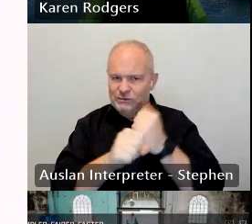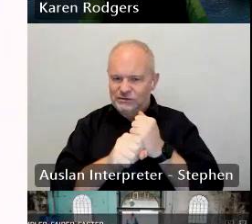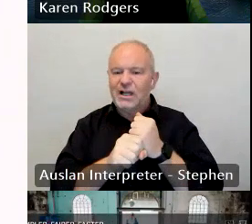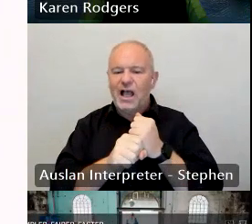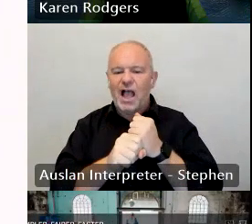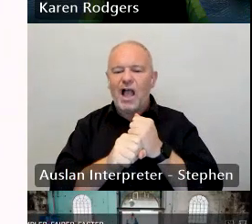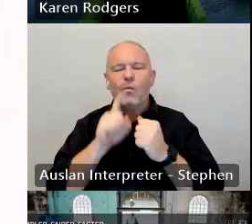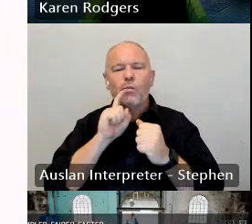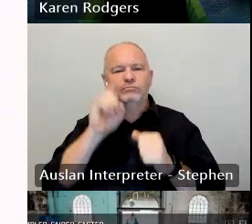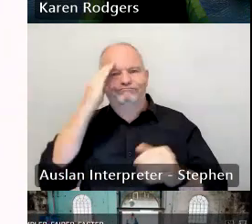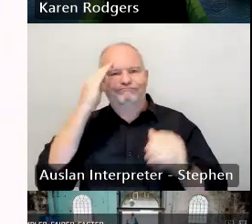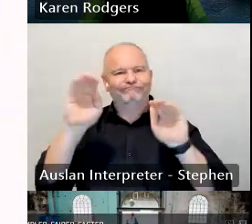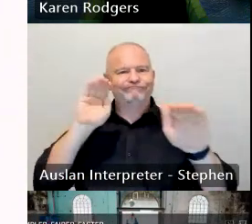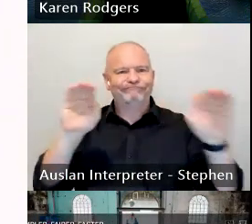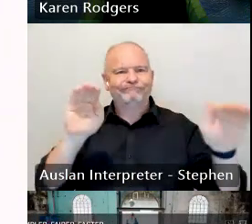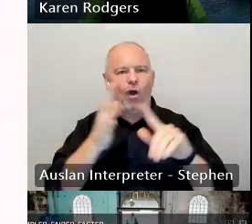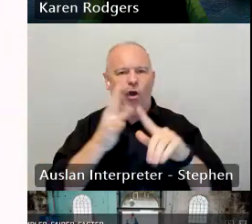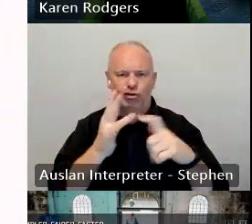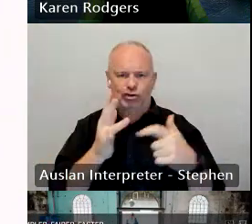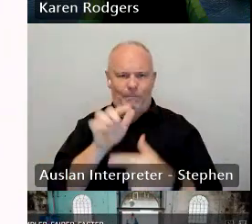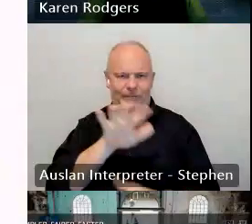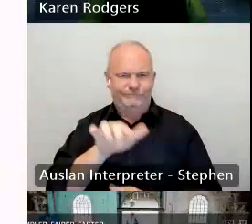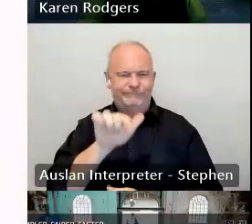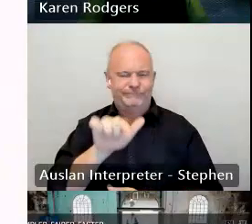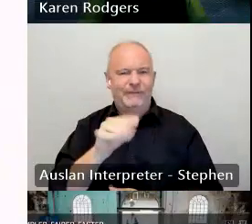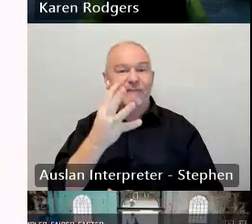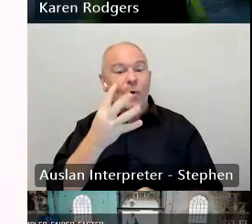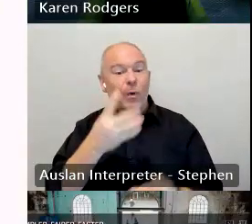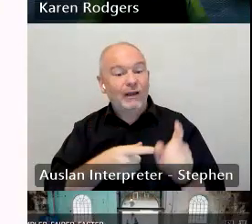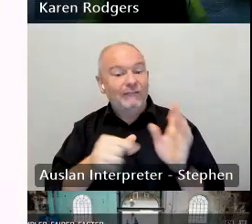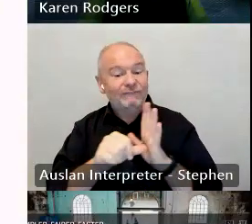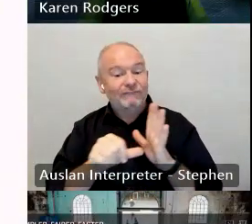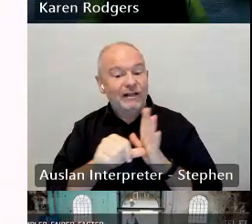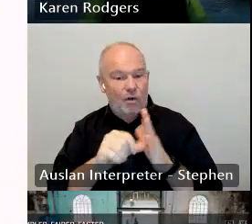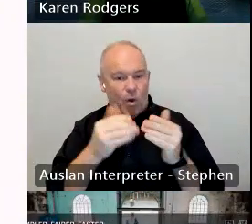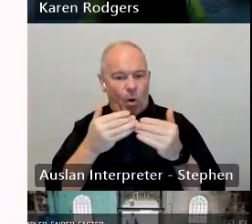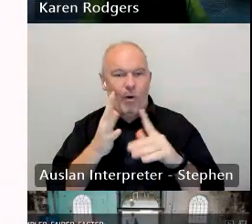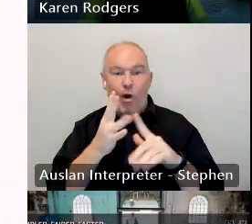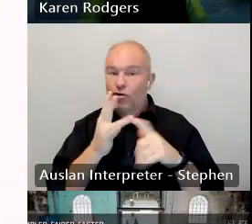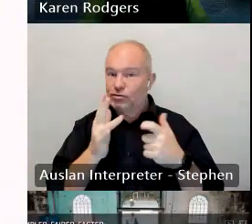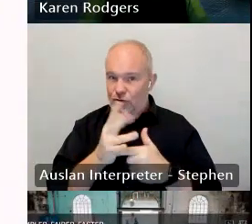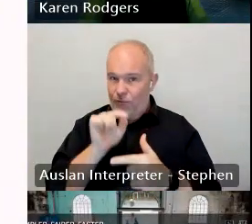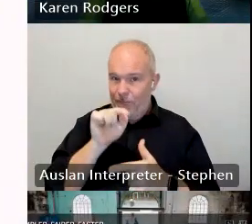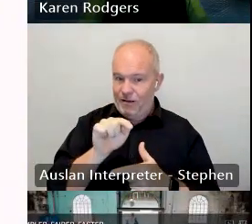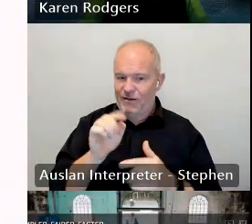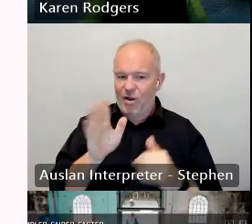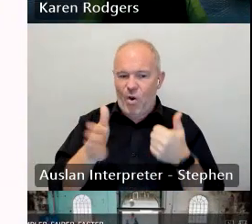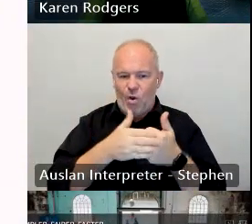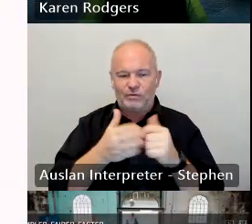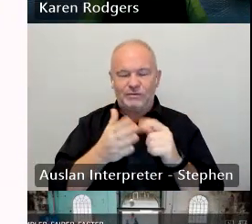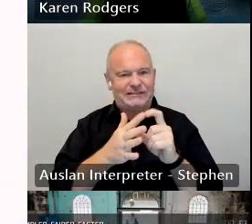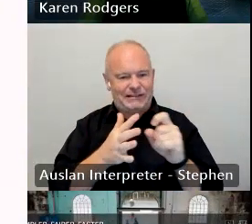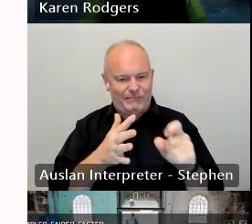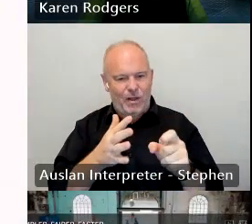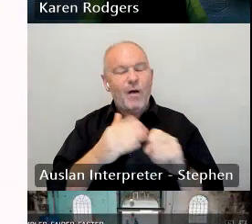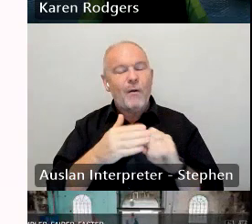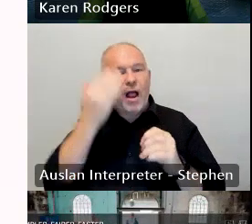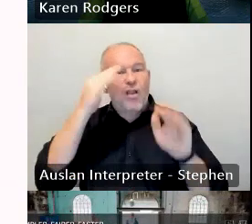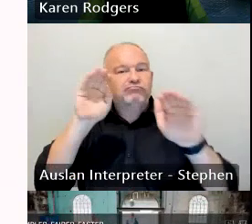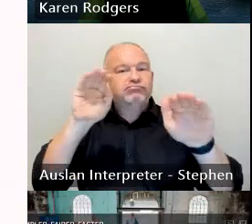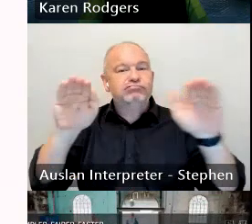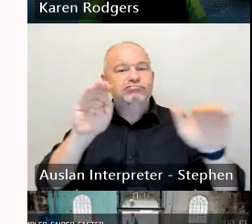at notifications in October. The 4-year funding will open in October, closing in December with